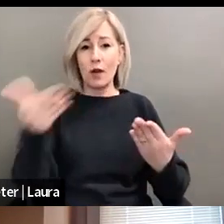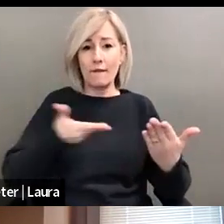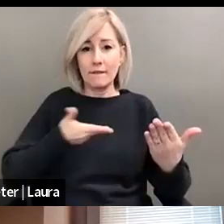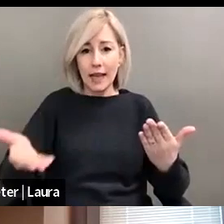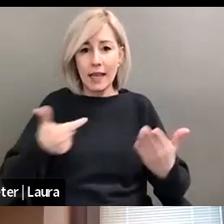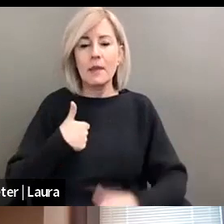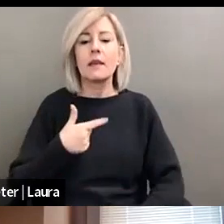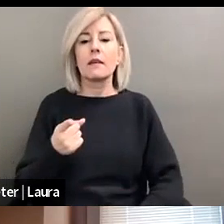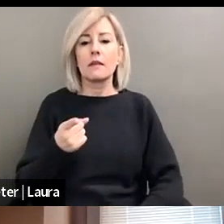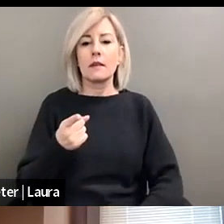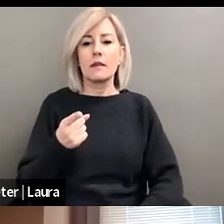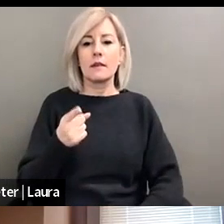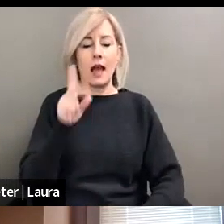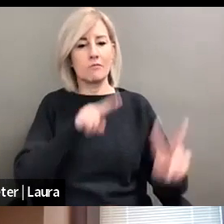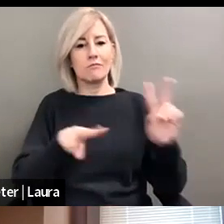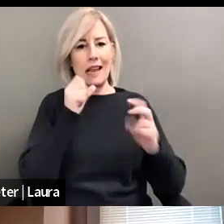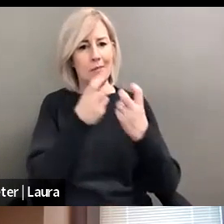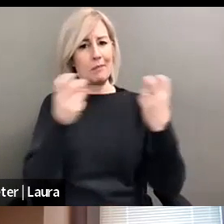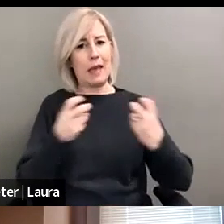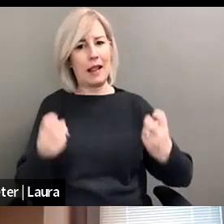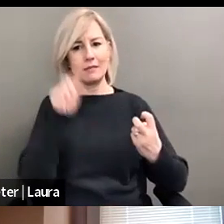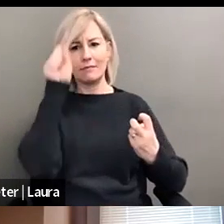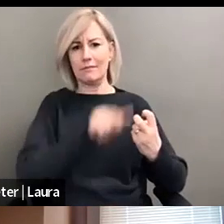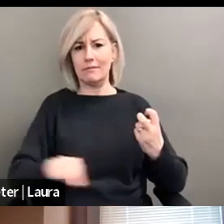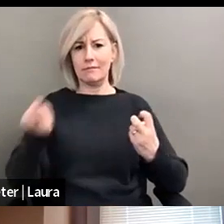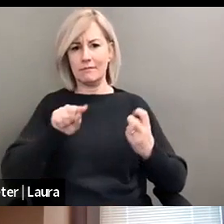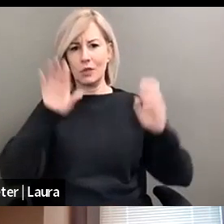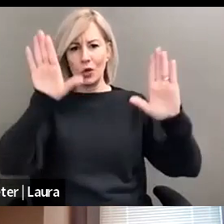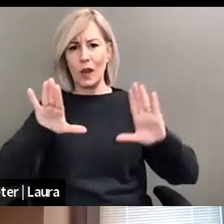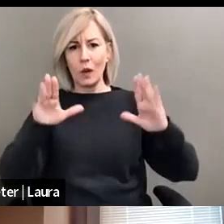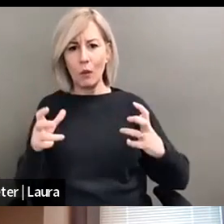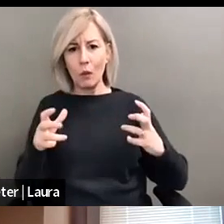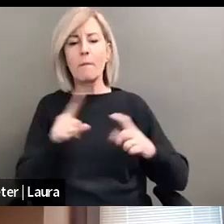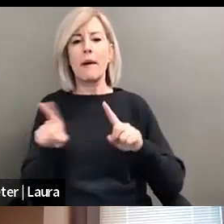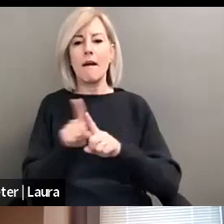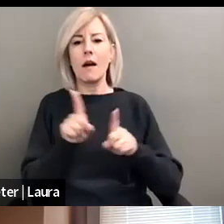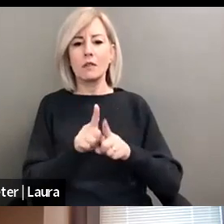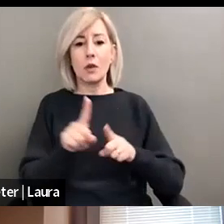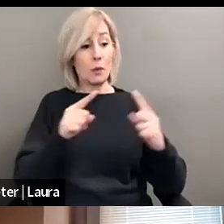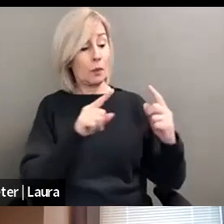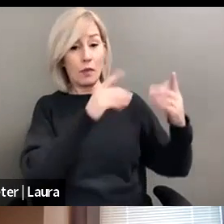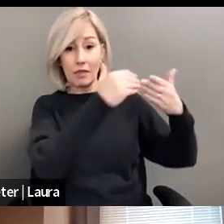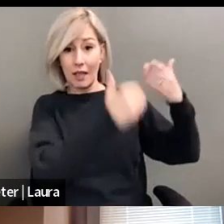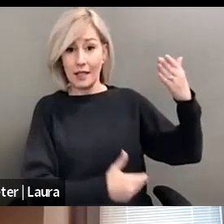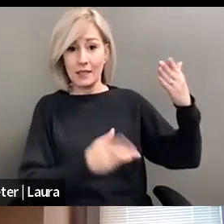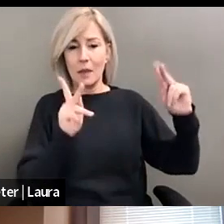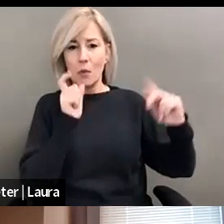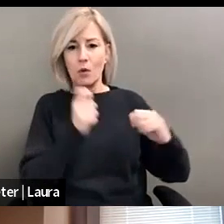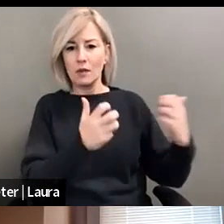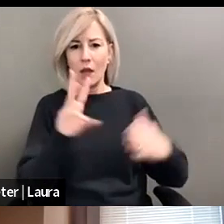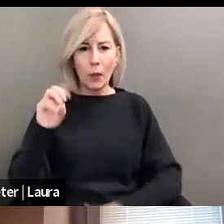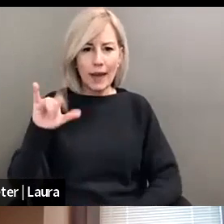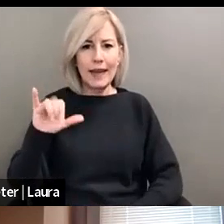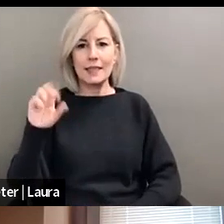also, I'm looking at not only the panelists, you assembled a great group of panelists, but the attendees that are on here, like Wendy and